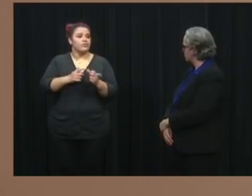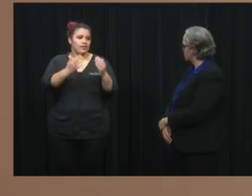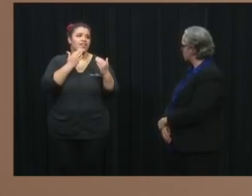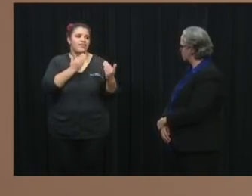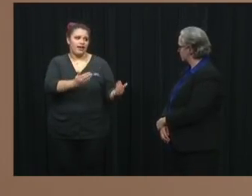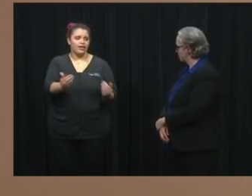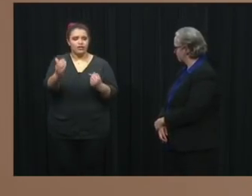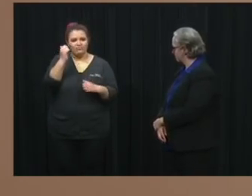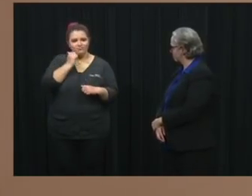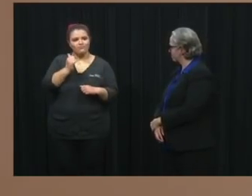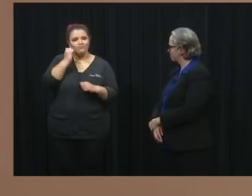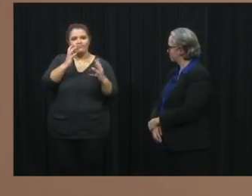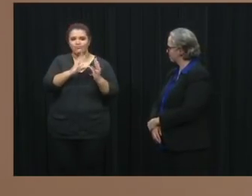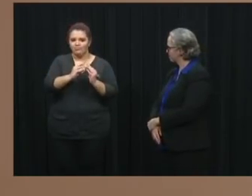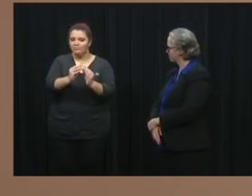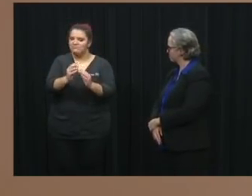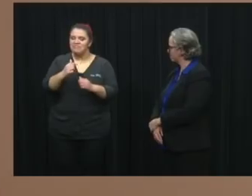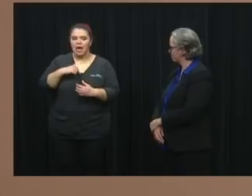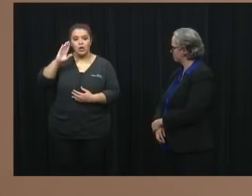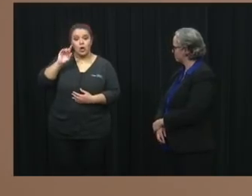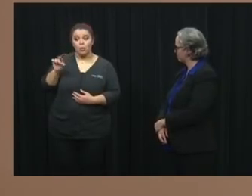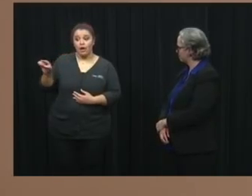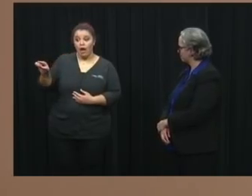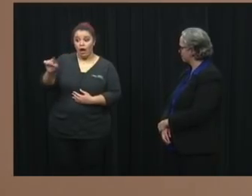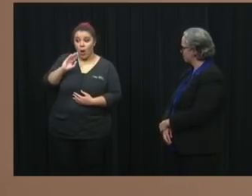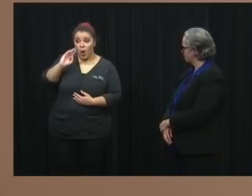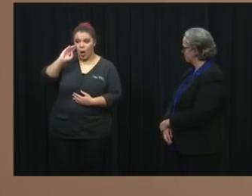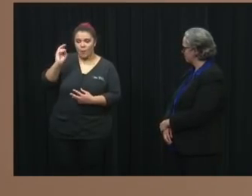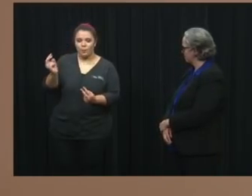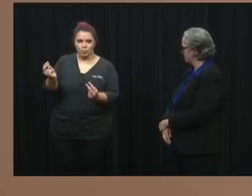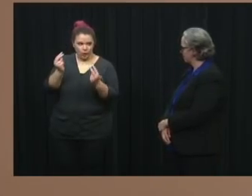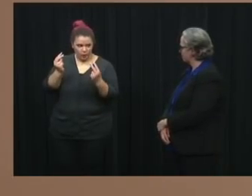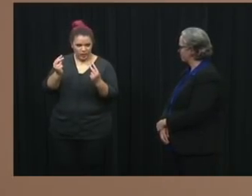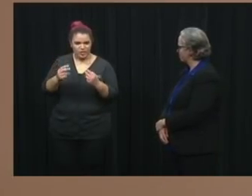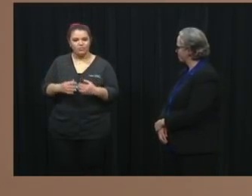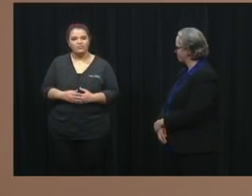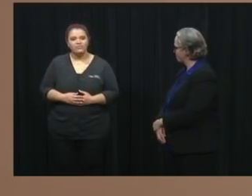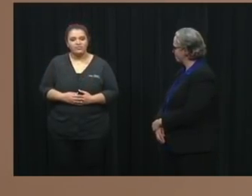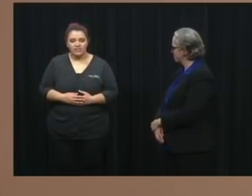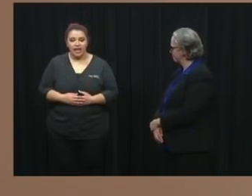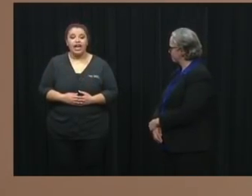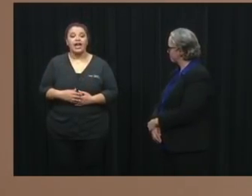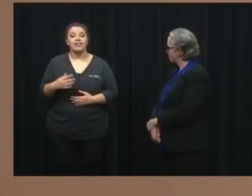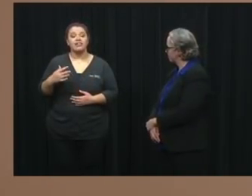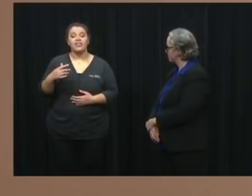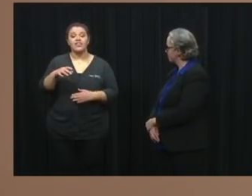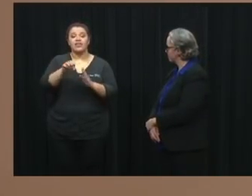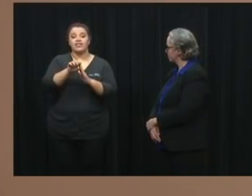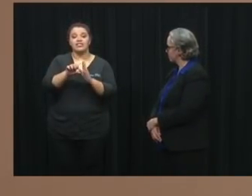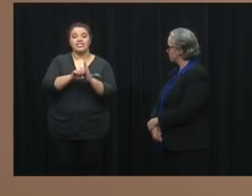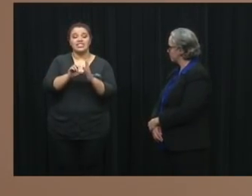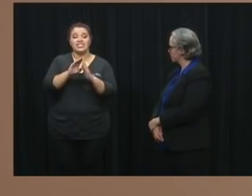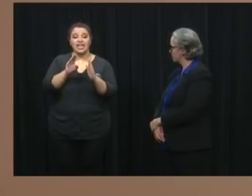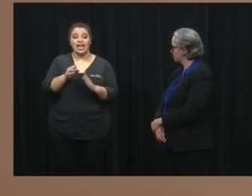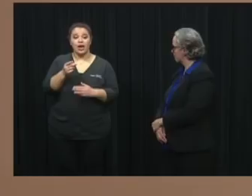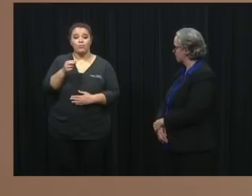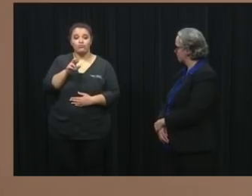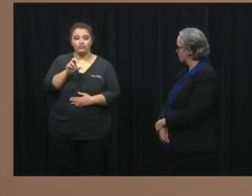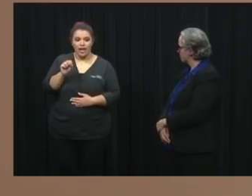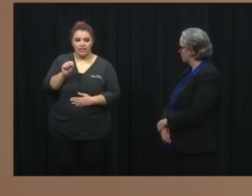every day. I know a lot of people are watching at home, and we in the State House Press Corps really appreciate you making your time for